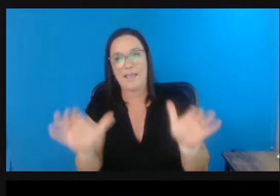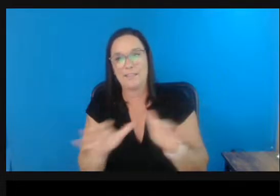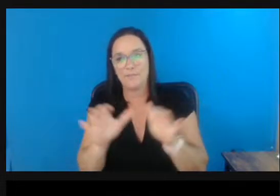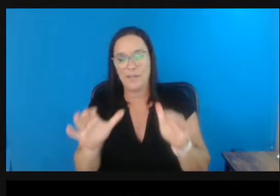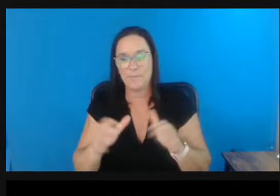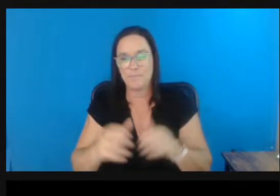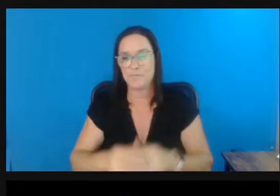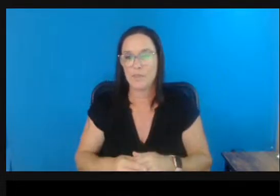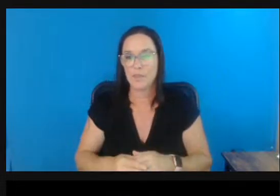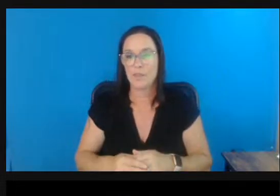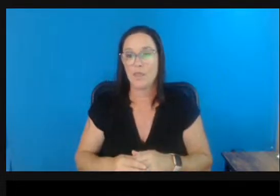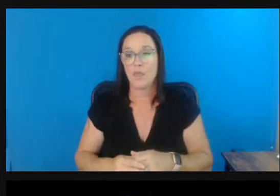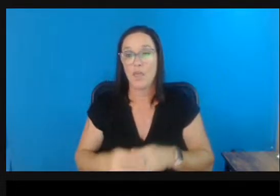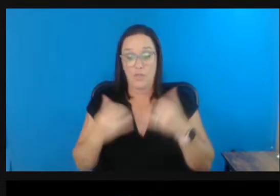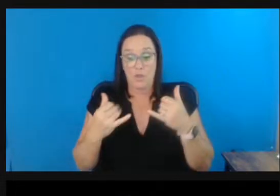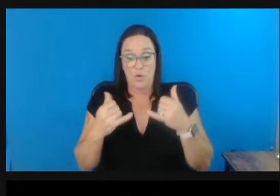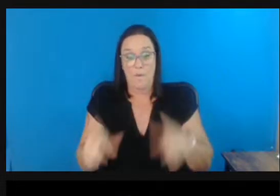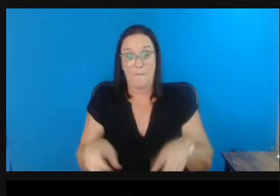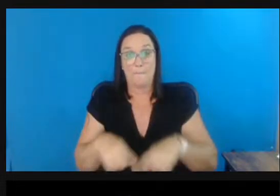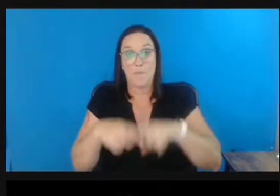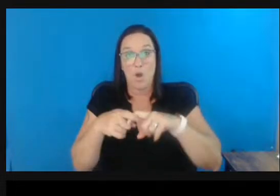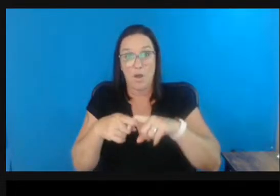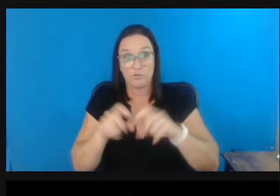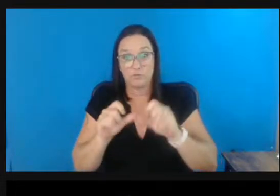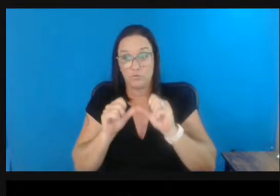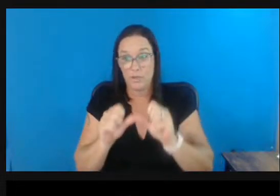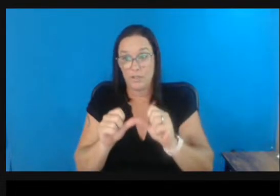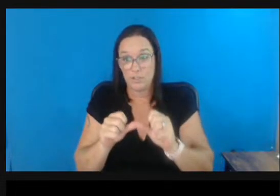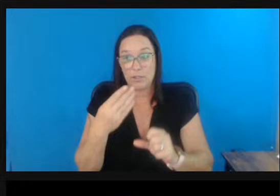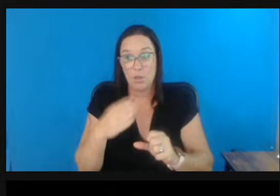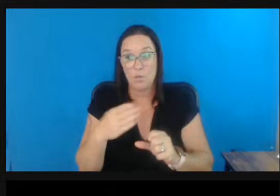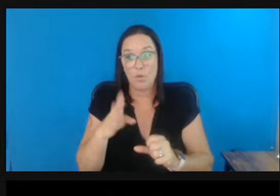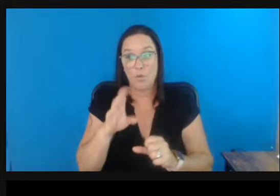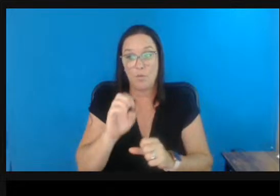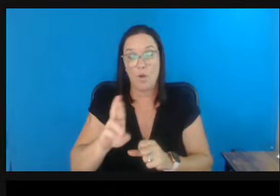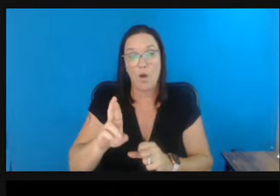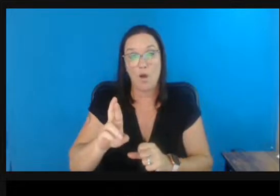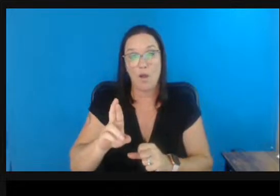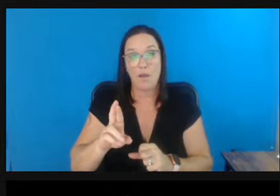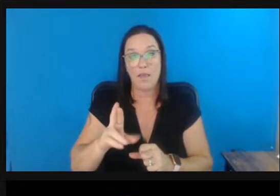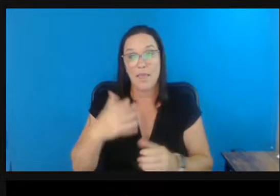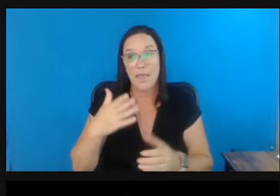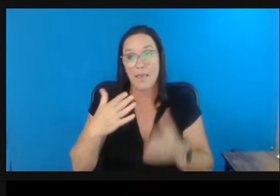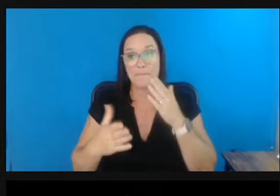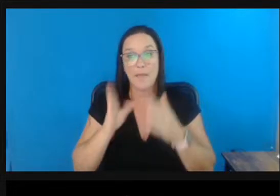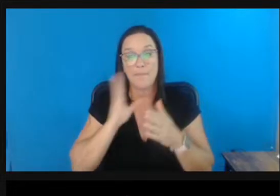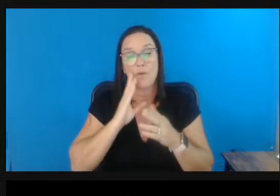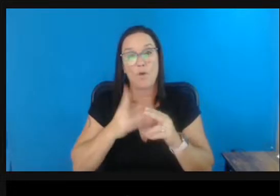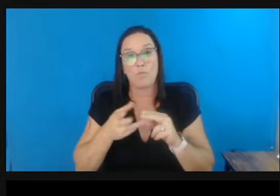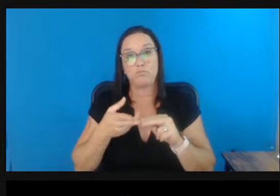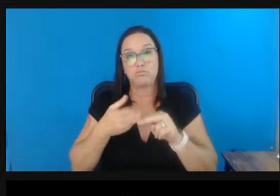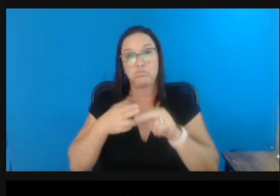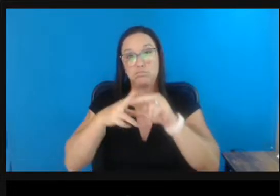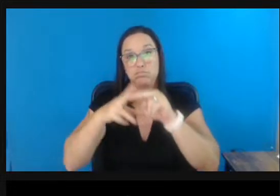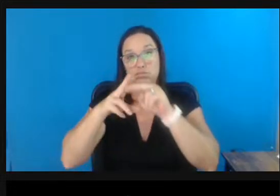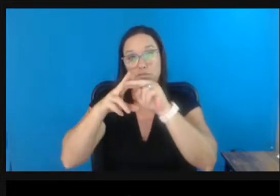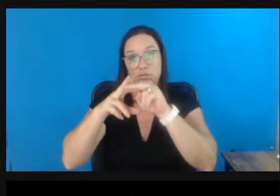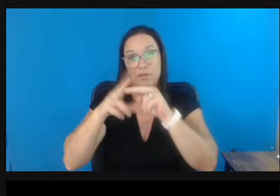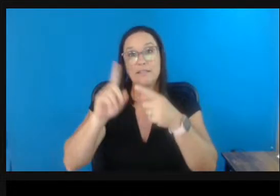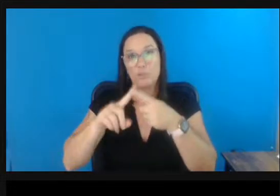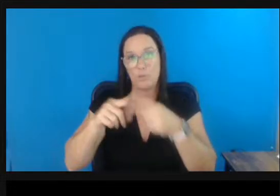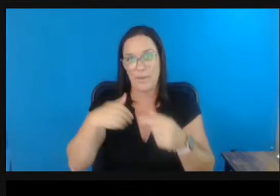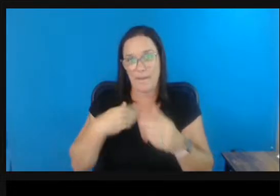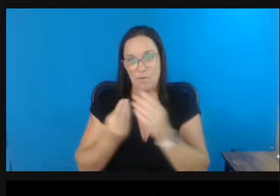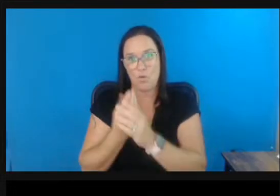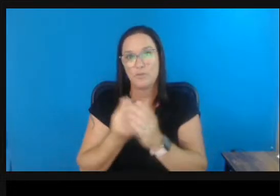current pause duration is marked here, and this blue bar may increase as the pause extends, but you can see